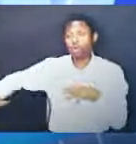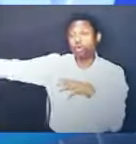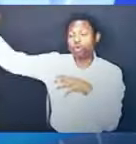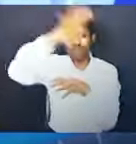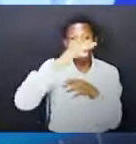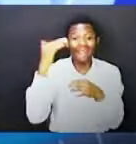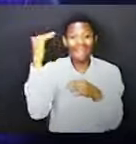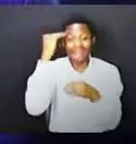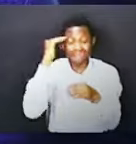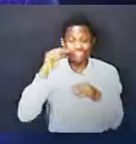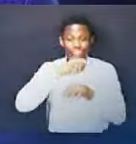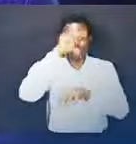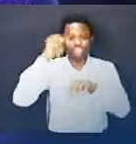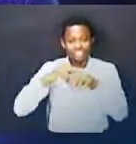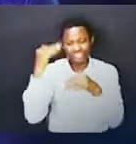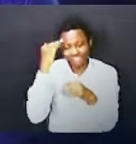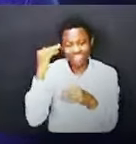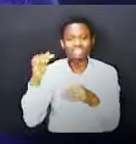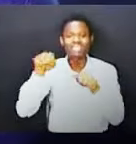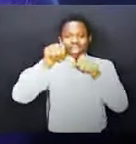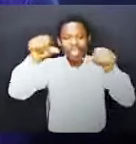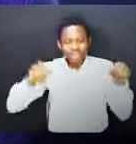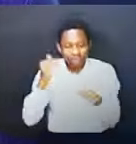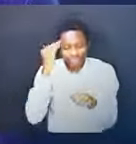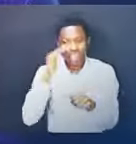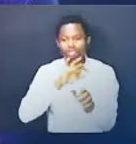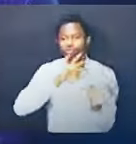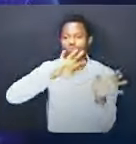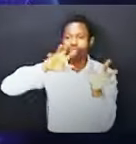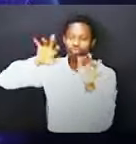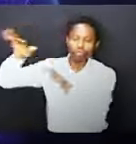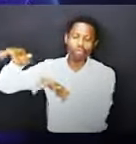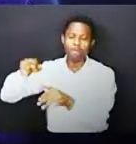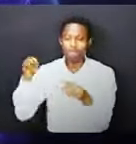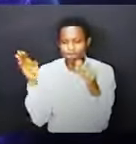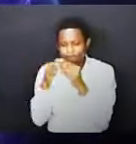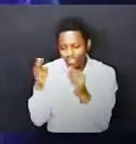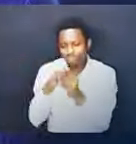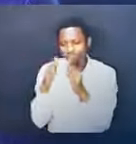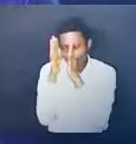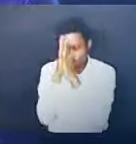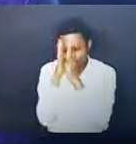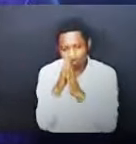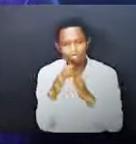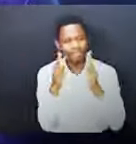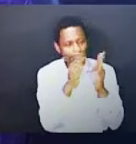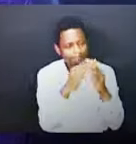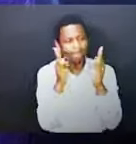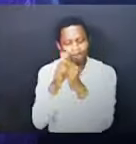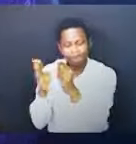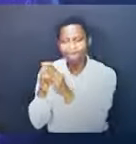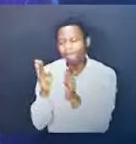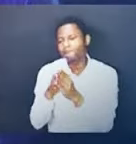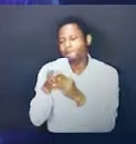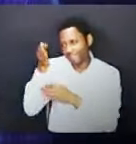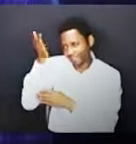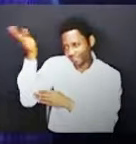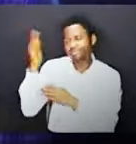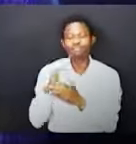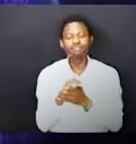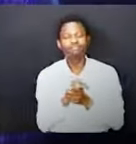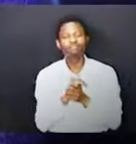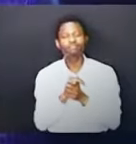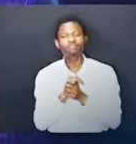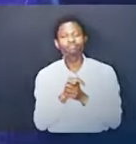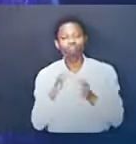and prayer meeting. Na wo twetwe mu no e wi heads a e wo asori mu nyina ye nyina esia ya na eye